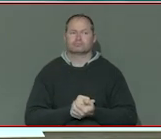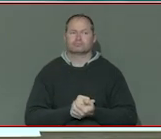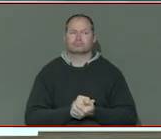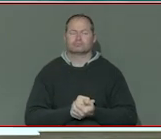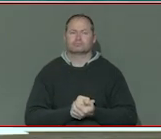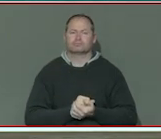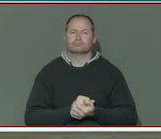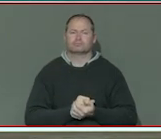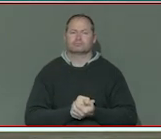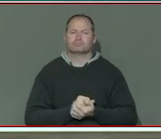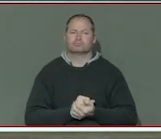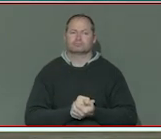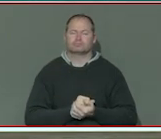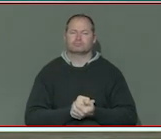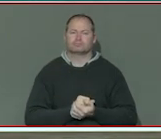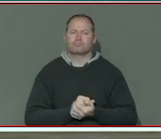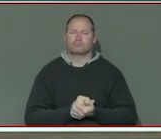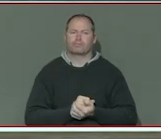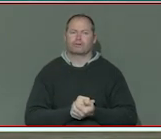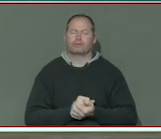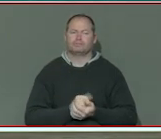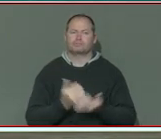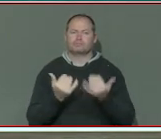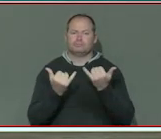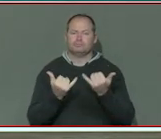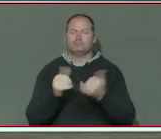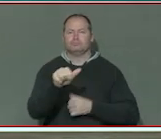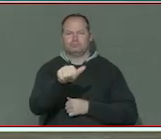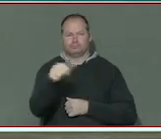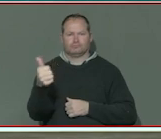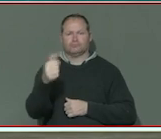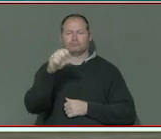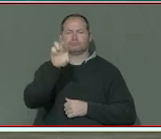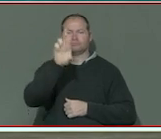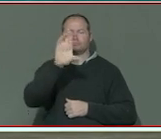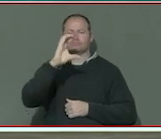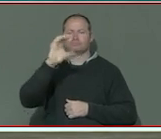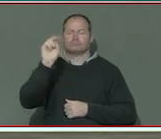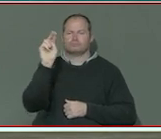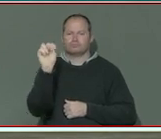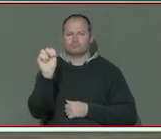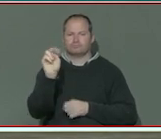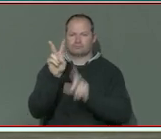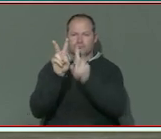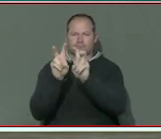Now we're going to look at another reconciliation. This is the one.